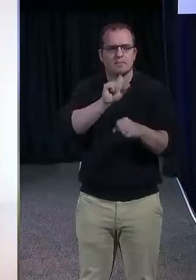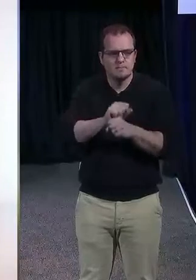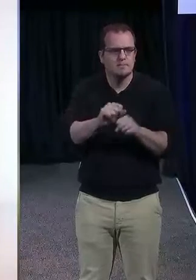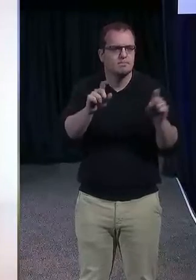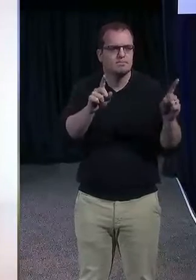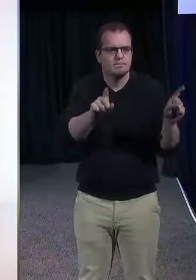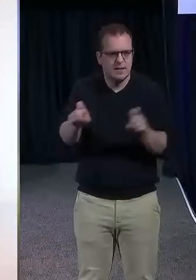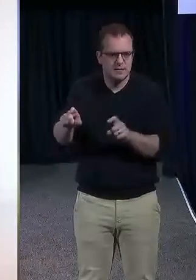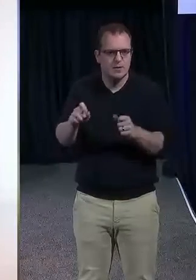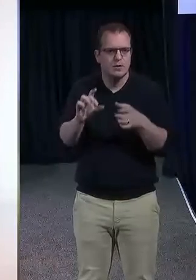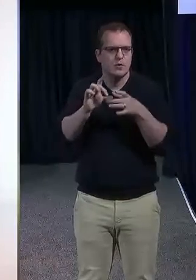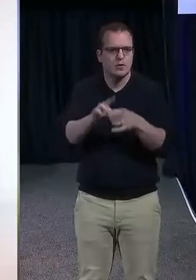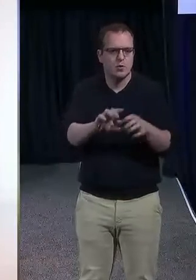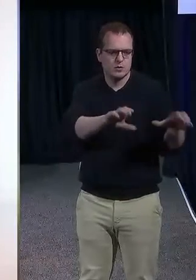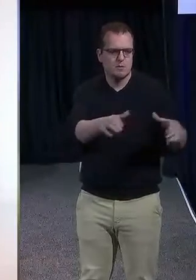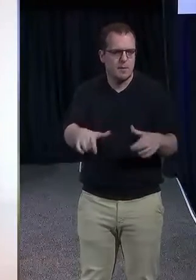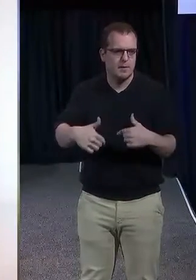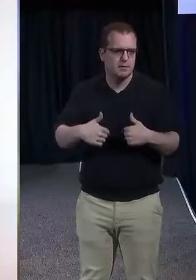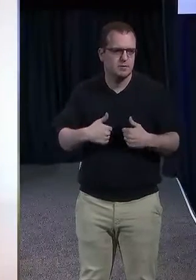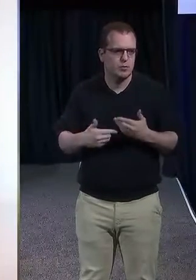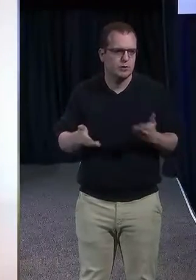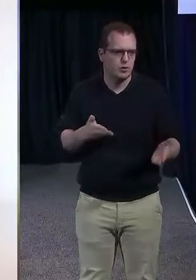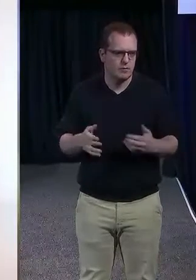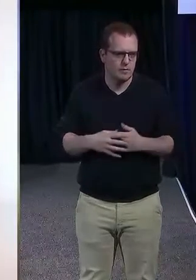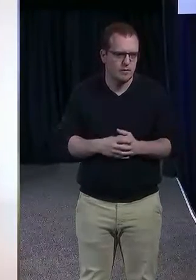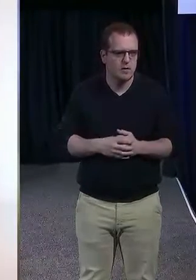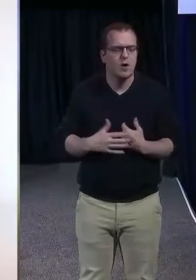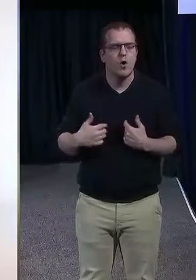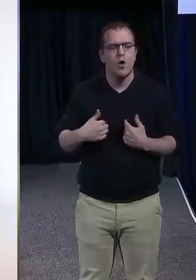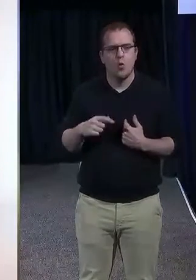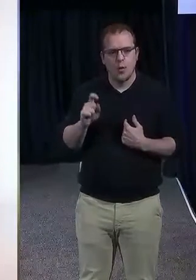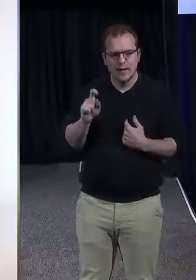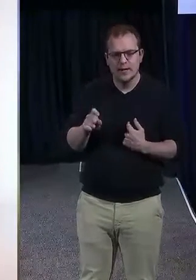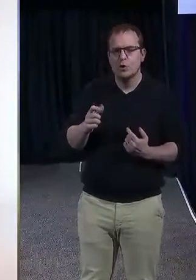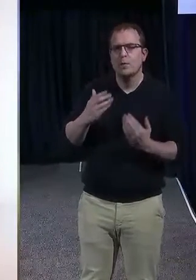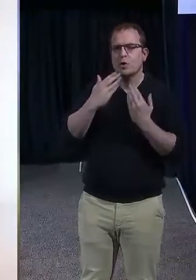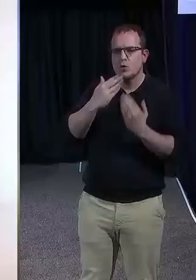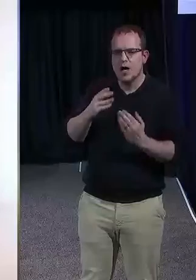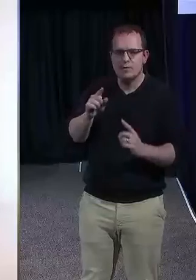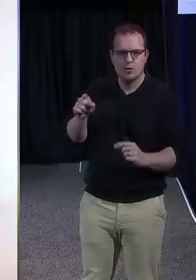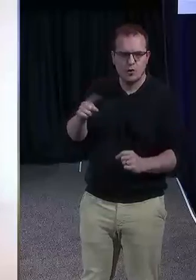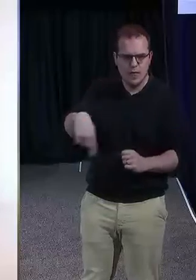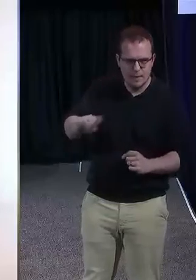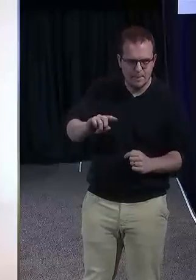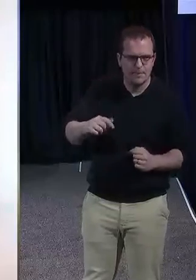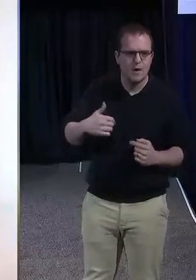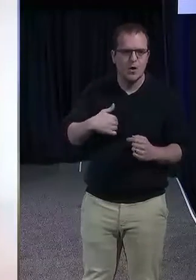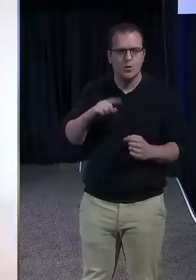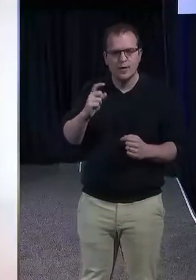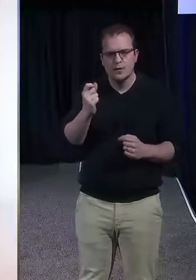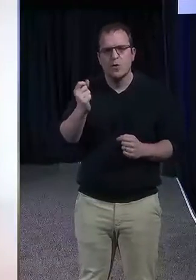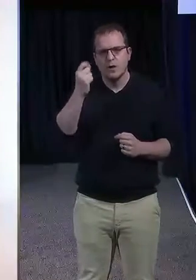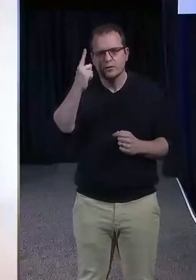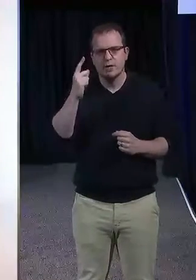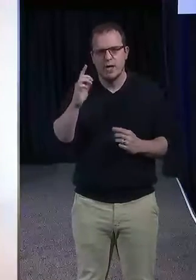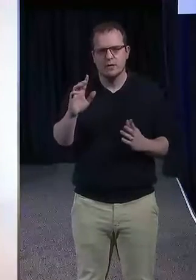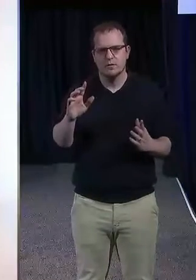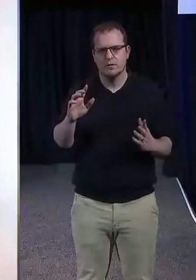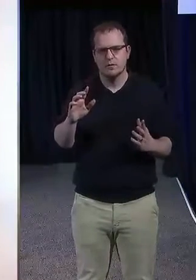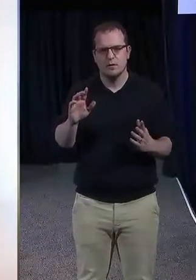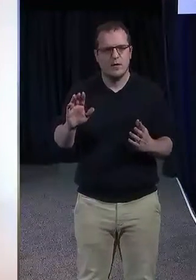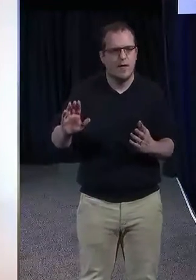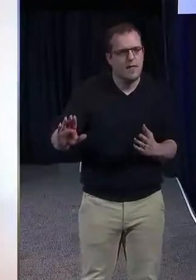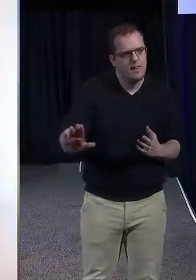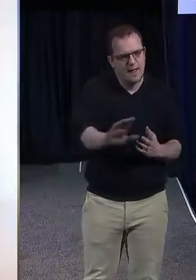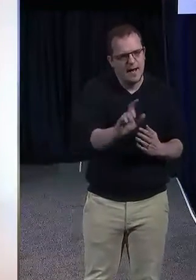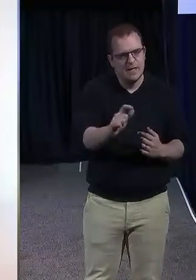towards populations that we serve. We need to be grateful to them, and we need to understand that they need